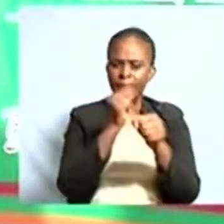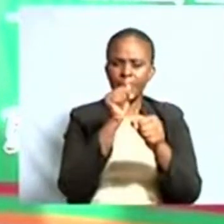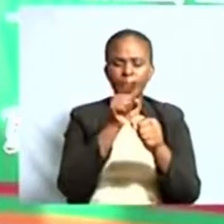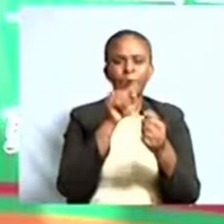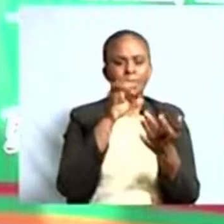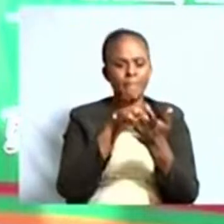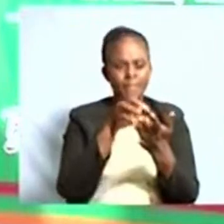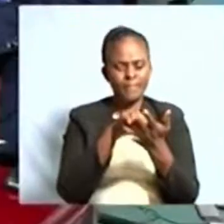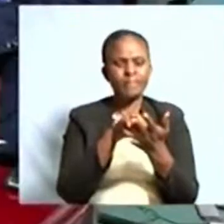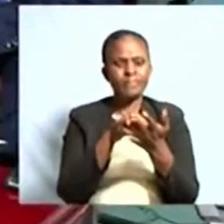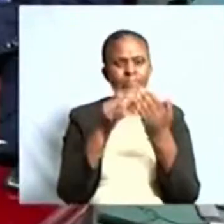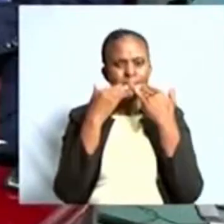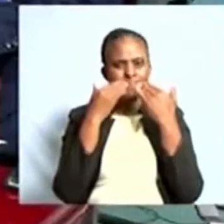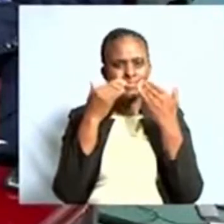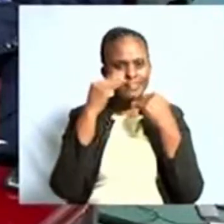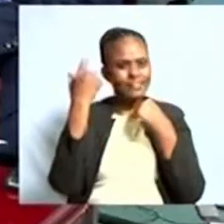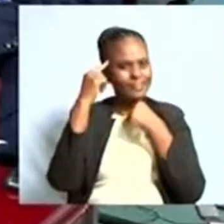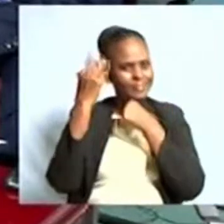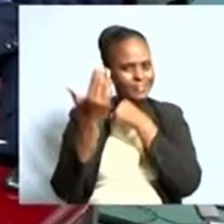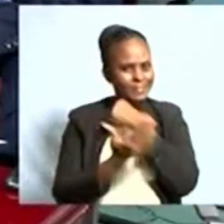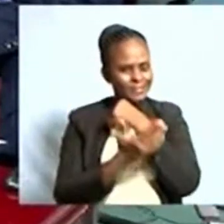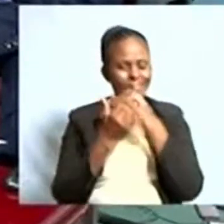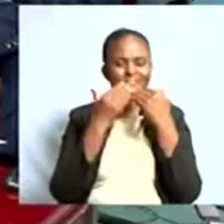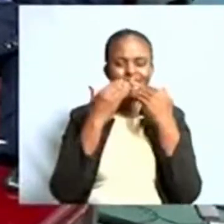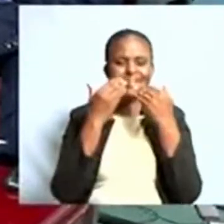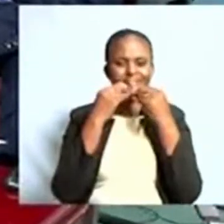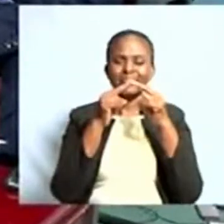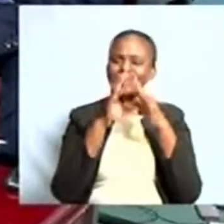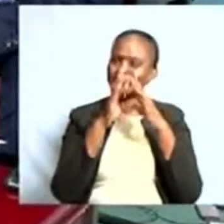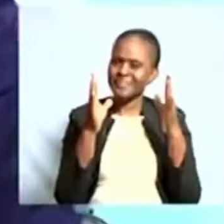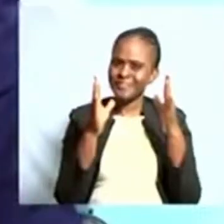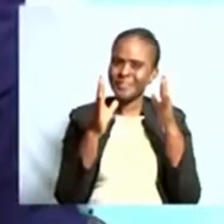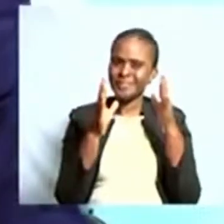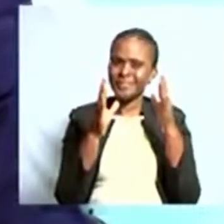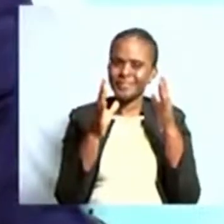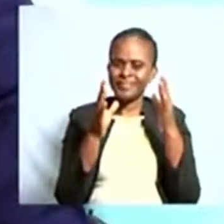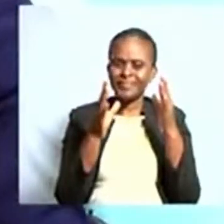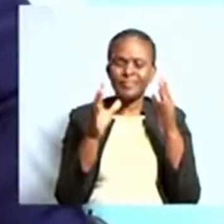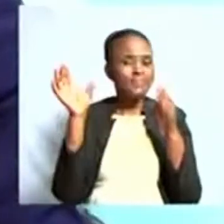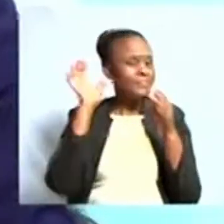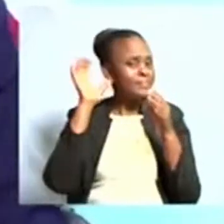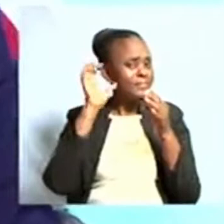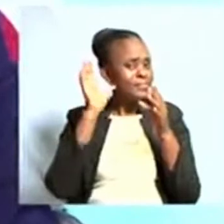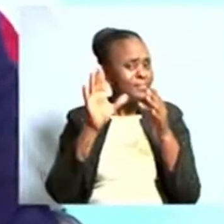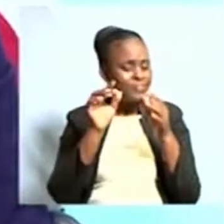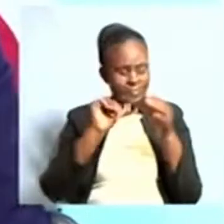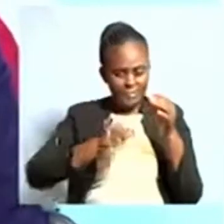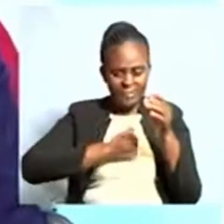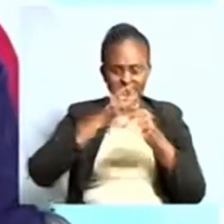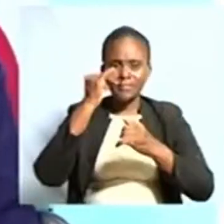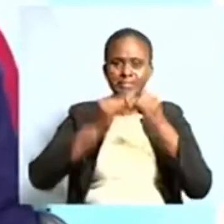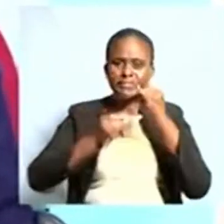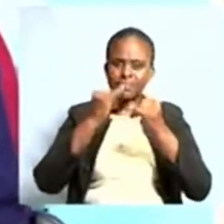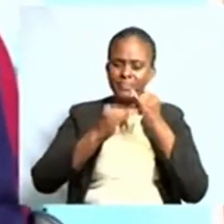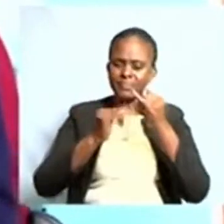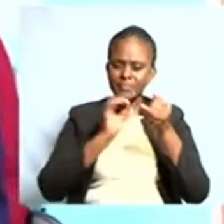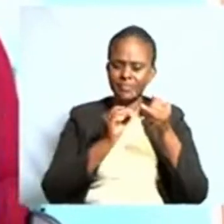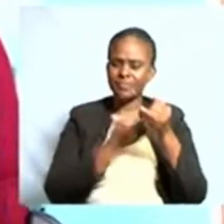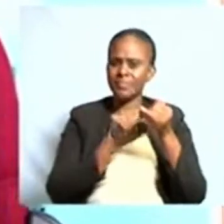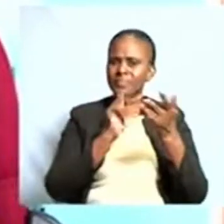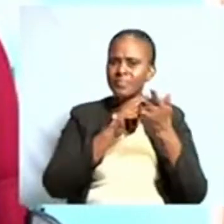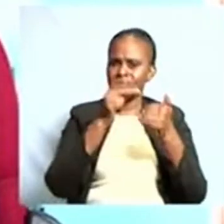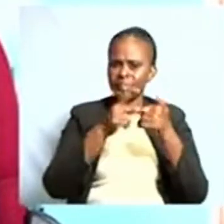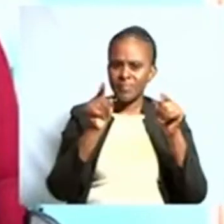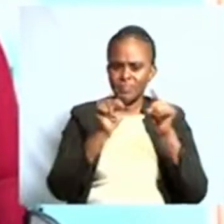Yes. Mr. Chanda, I would like to thank you for coming. Thank you. Thank you very much. Right, dear listeners and viewers, we come to the end of the program.